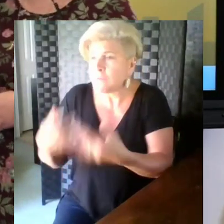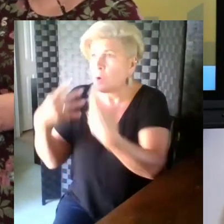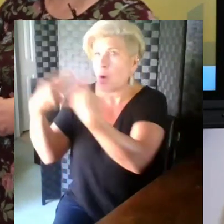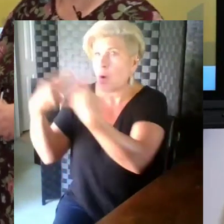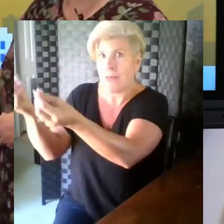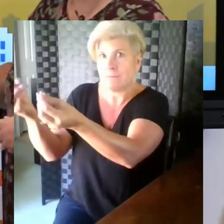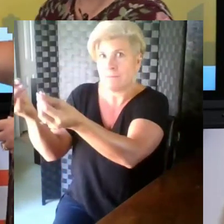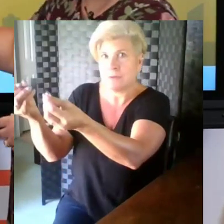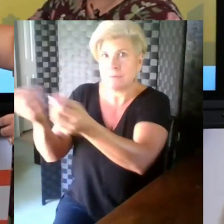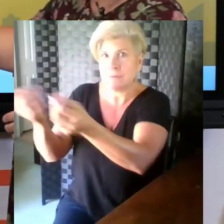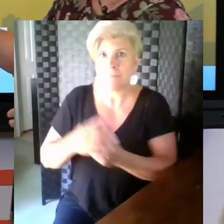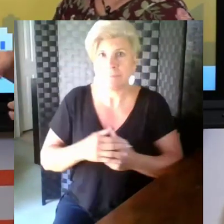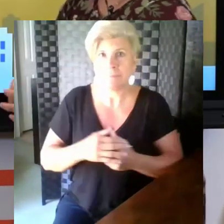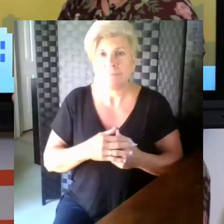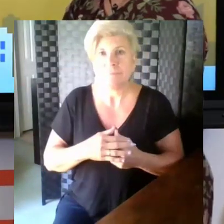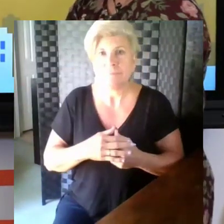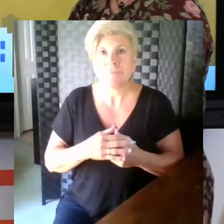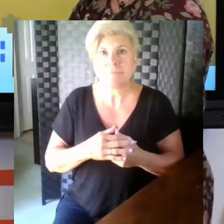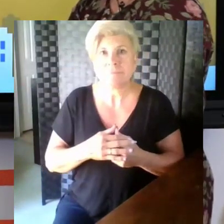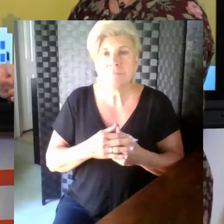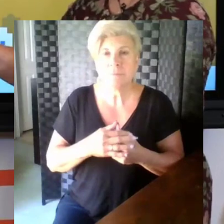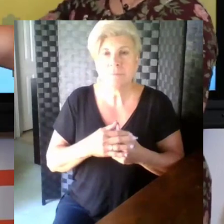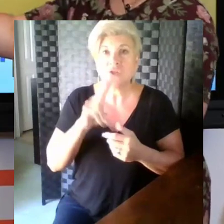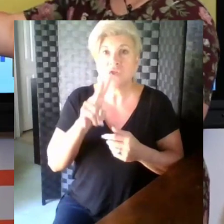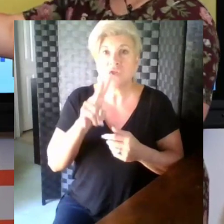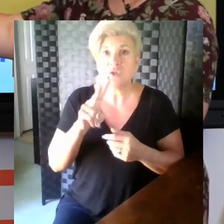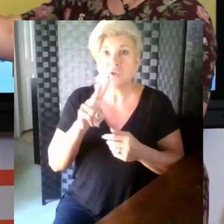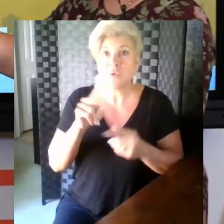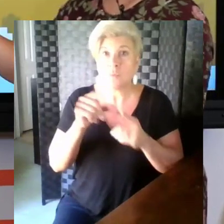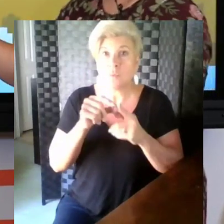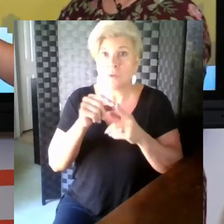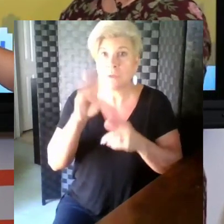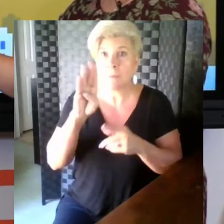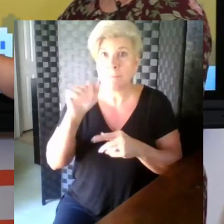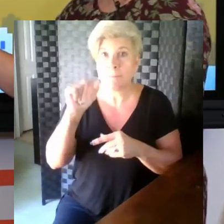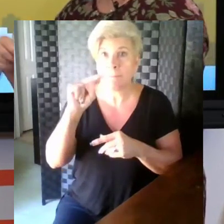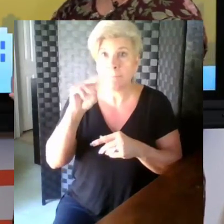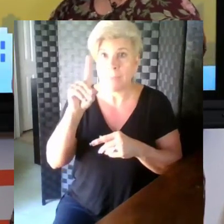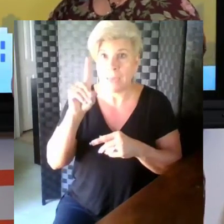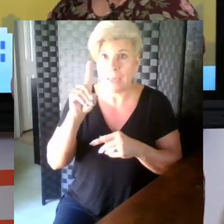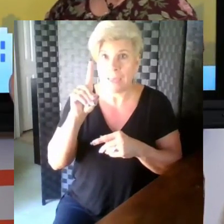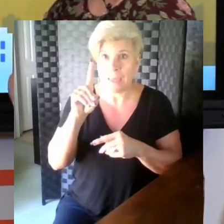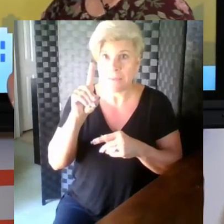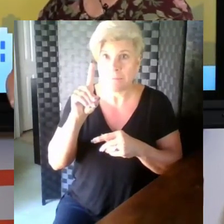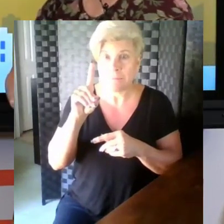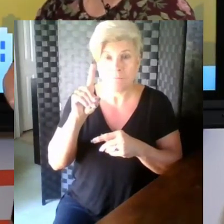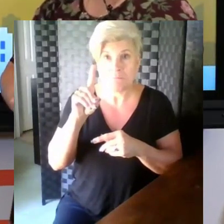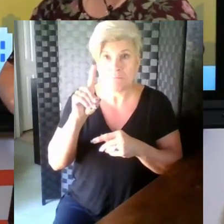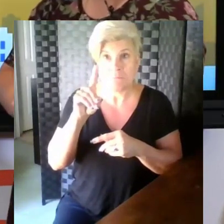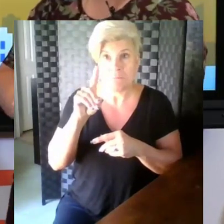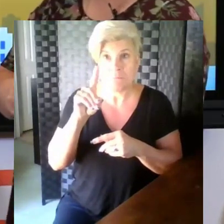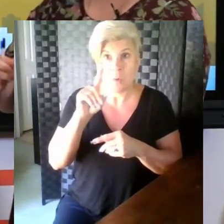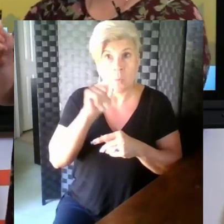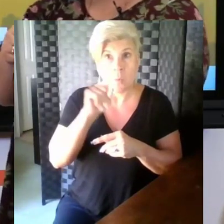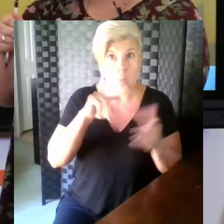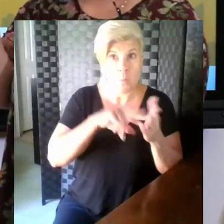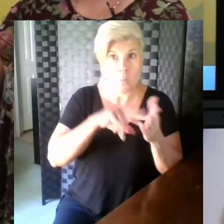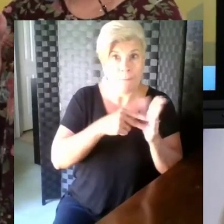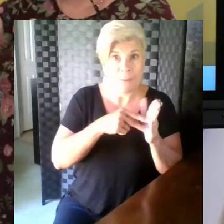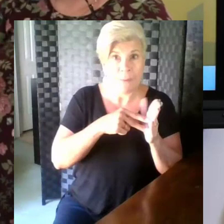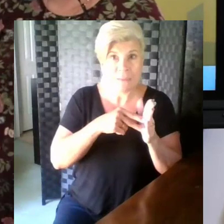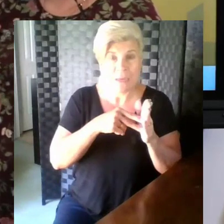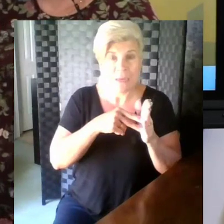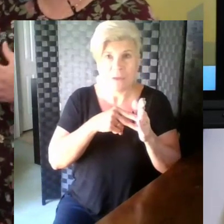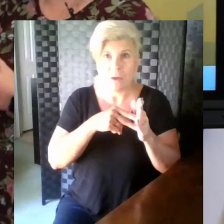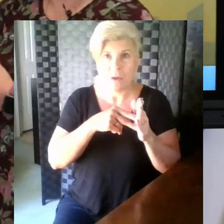room. Here we have two homonyms, band and band. One meaning is like a